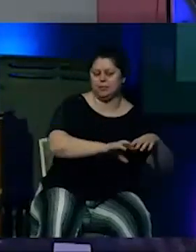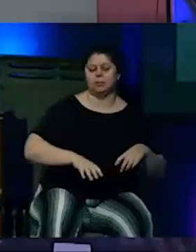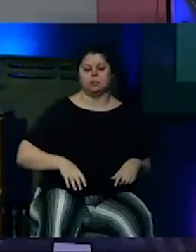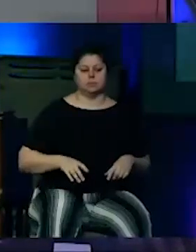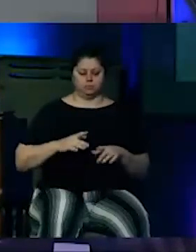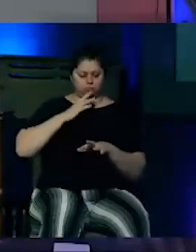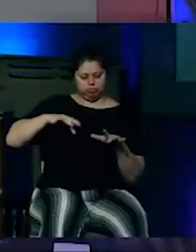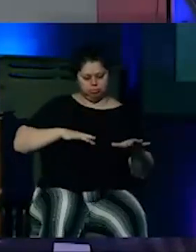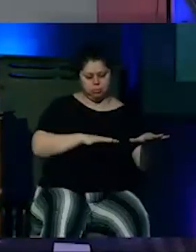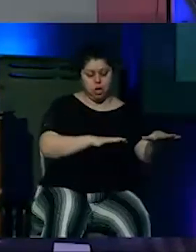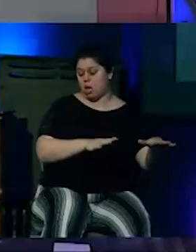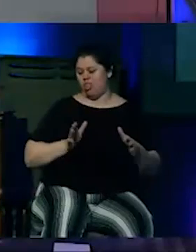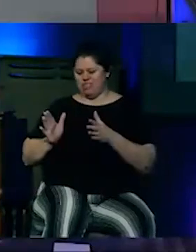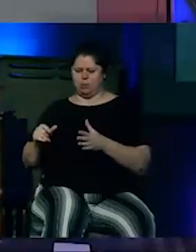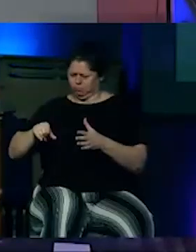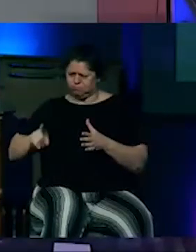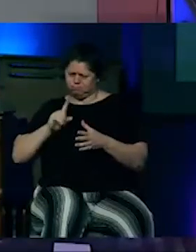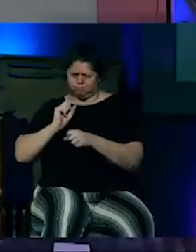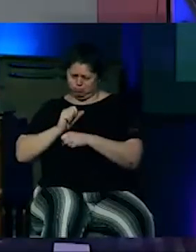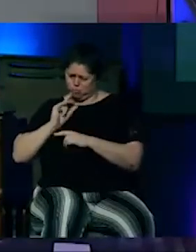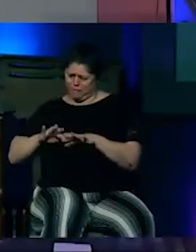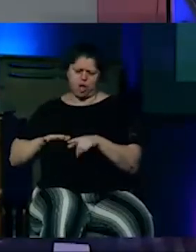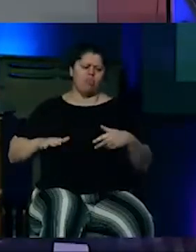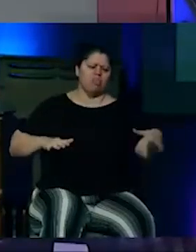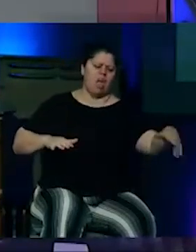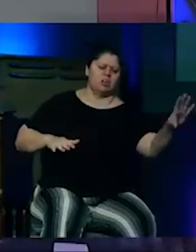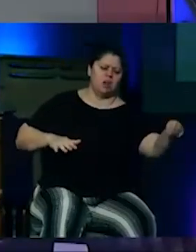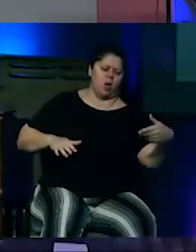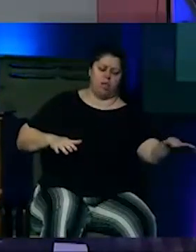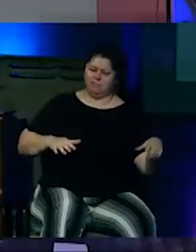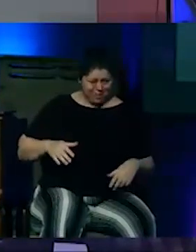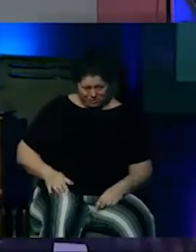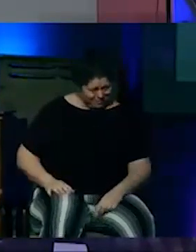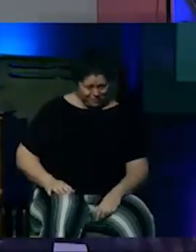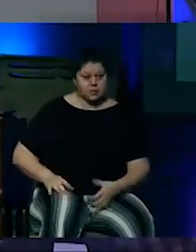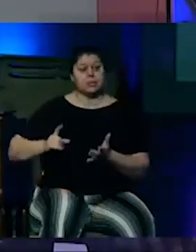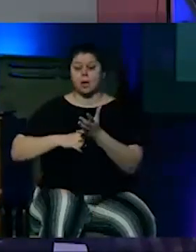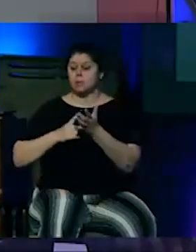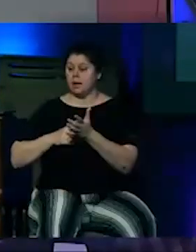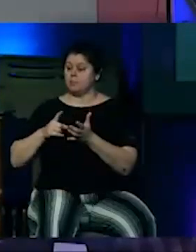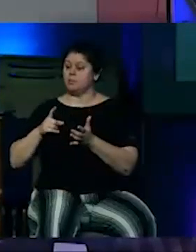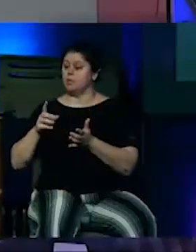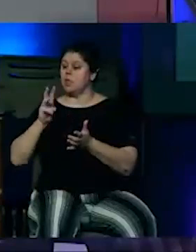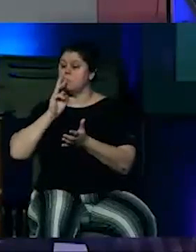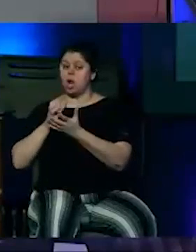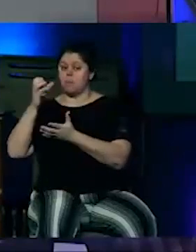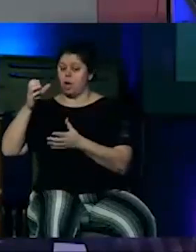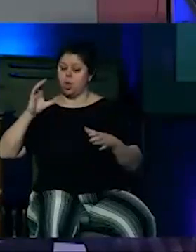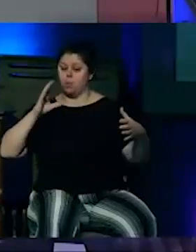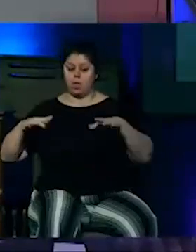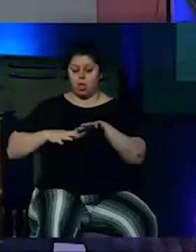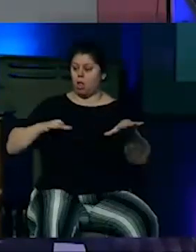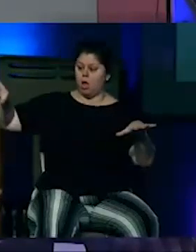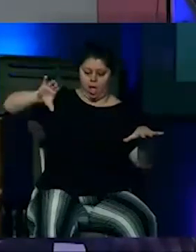of the river is more the river than any other parts of the river? People sometimes take that bottle of water into the river and they scoop up the water and say, okay, this is the